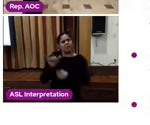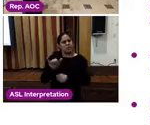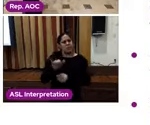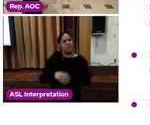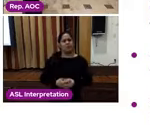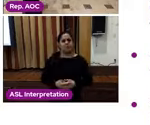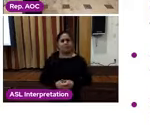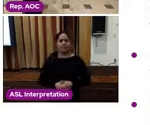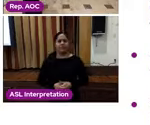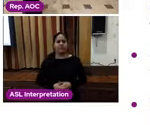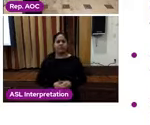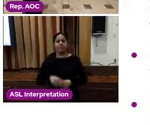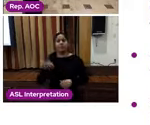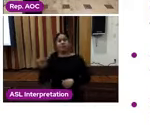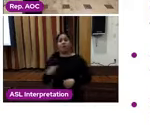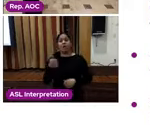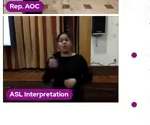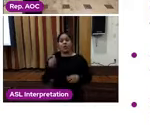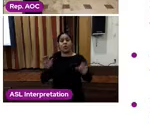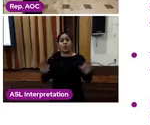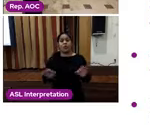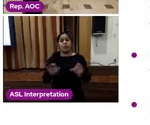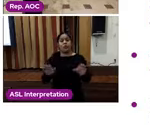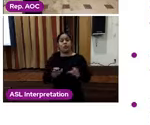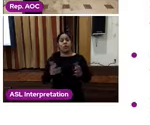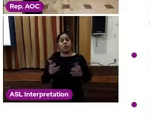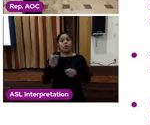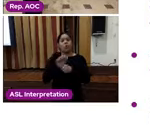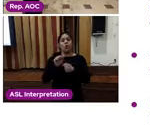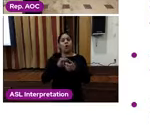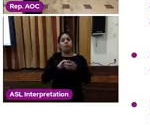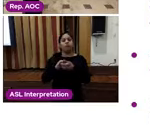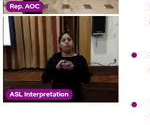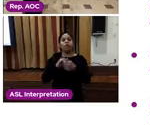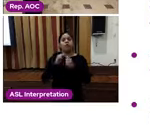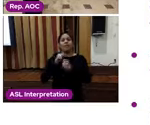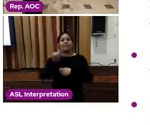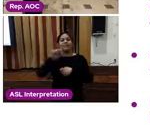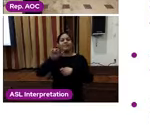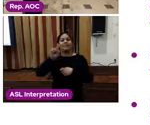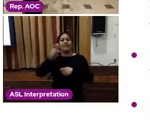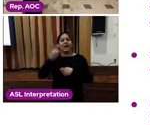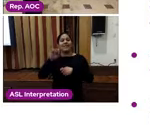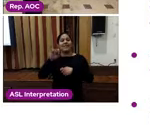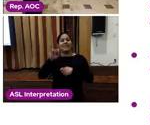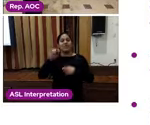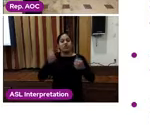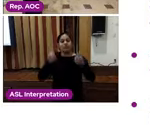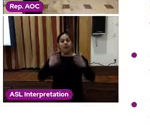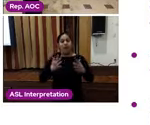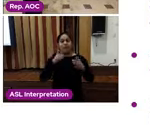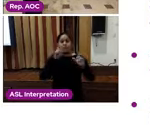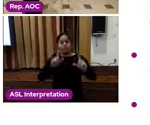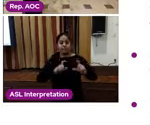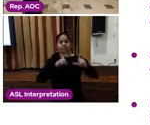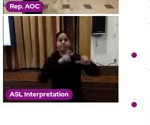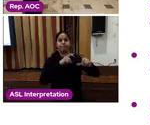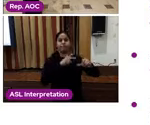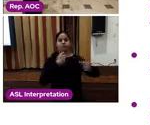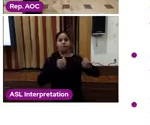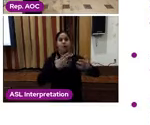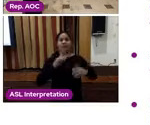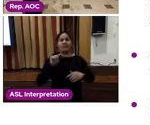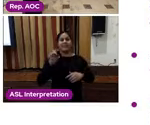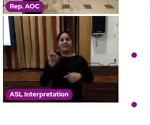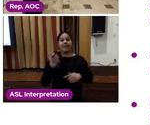And then the other thing that we did was work with our taxi drivers and on taxi medallions. Years ago, there